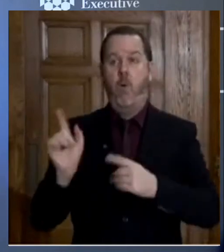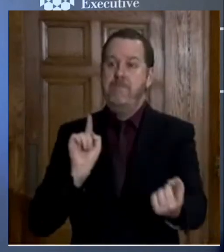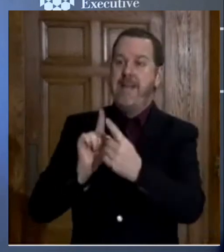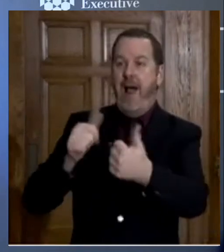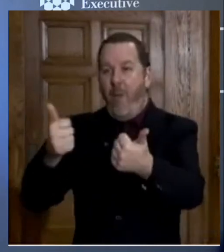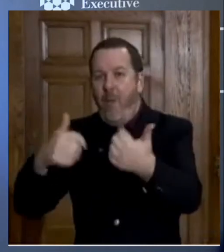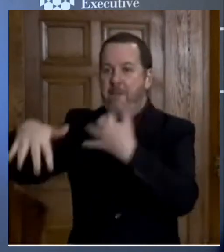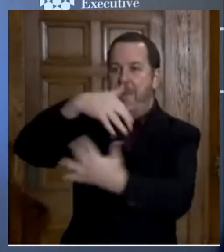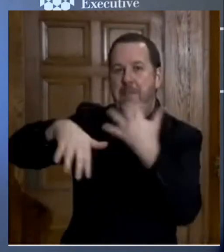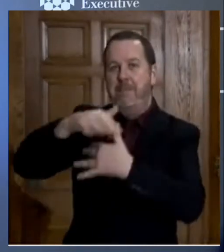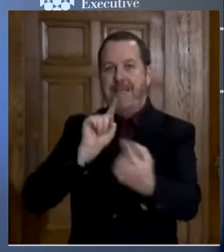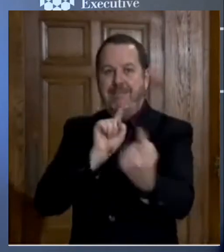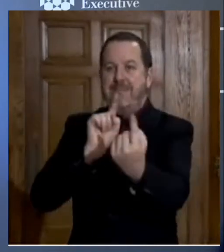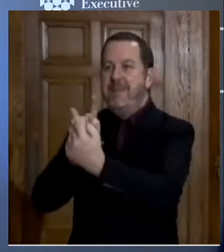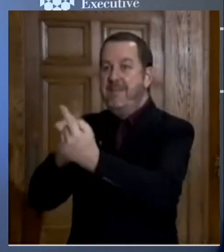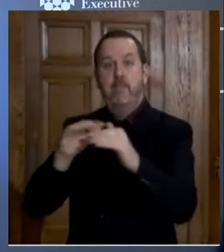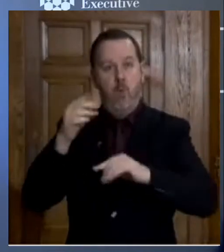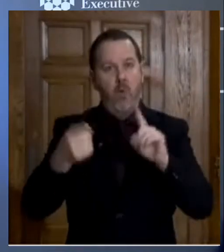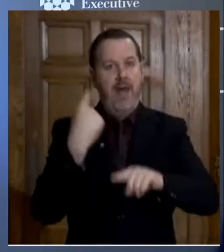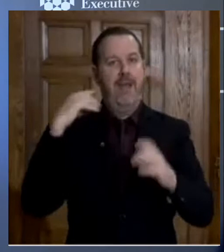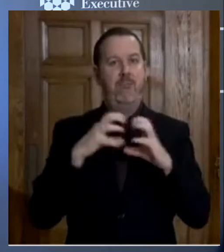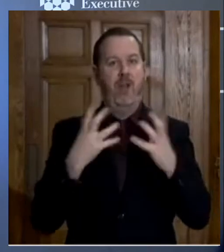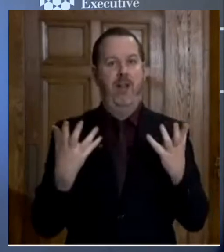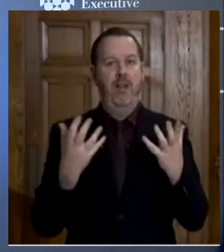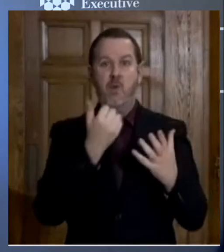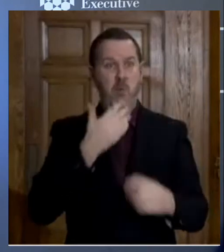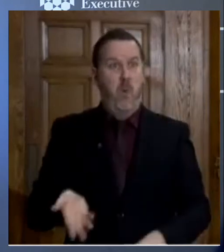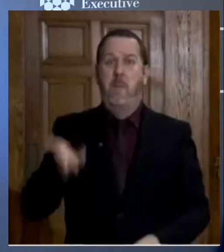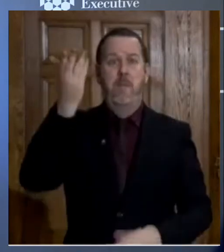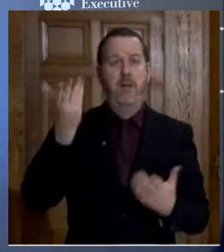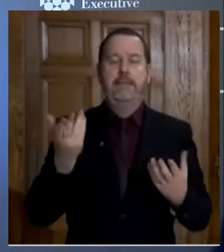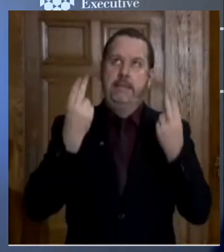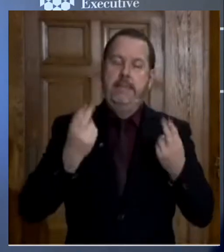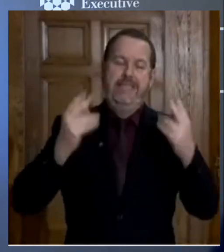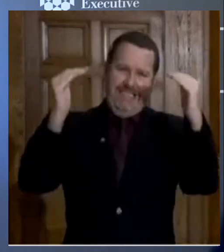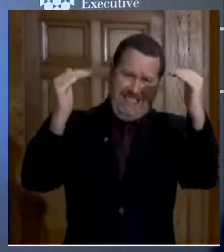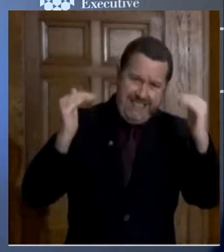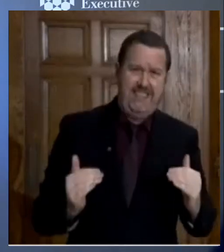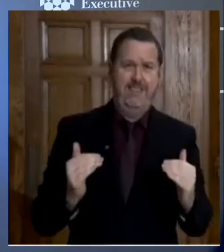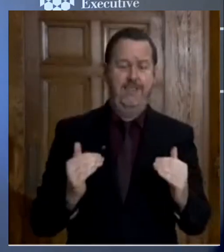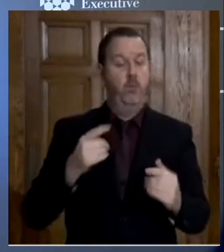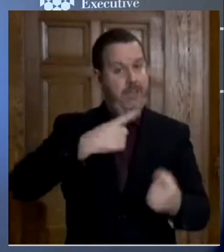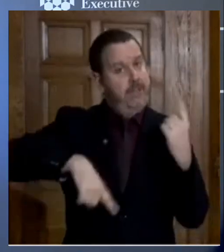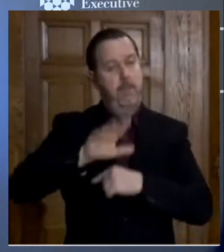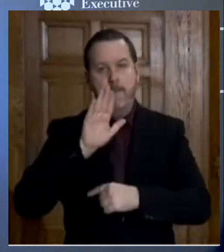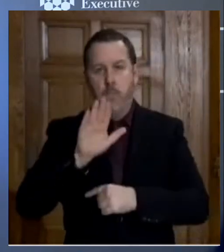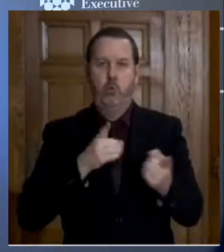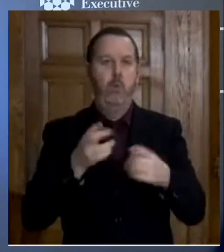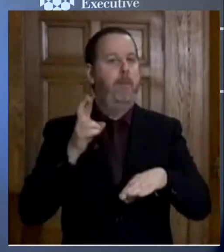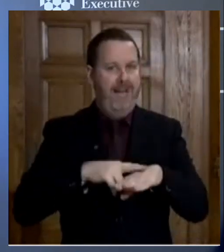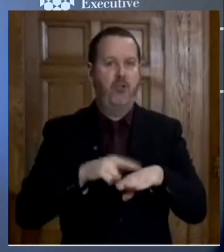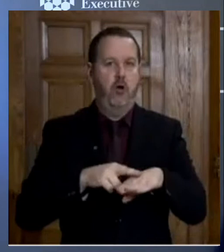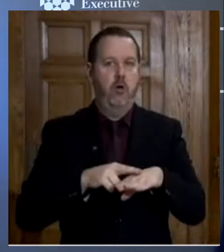in April. Unless we can get those numbers down, unless we can all do better with the stay-at-home message,